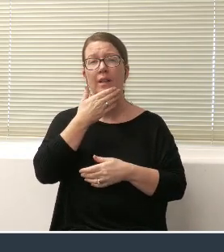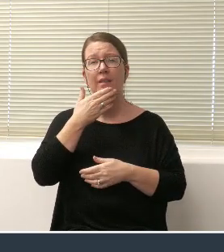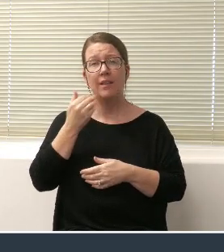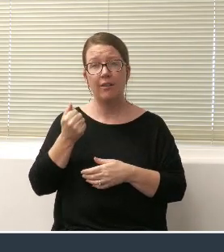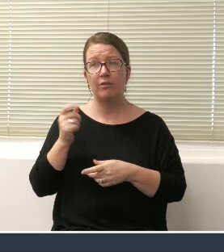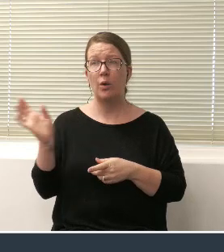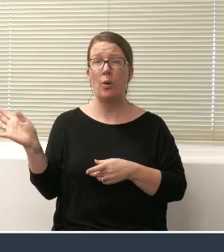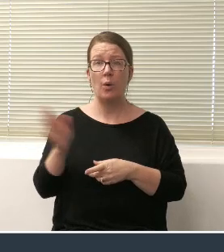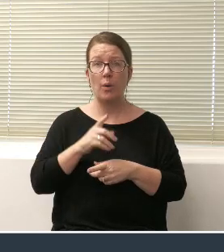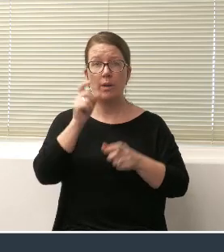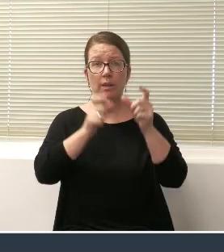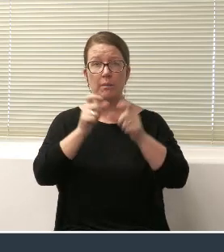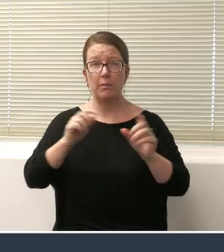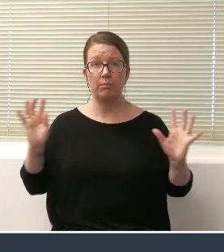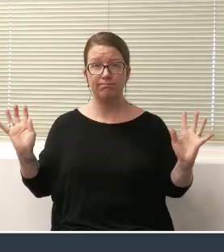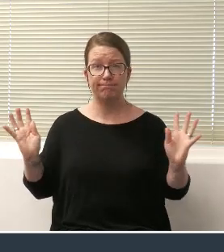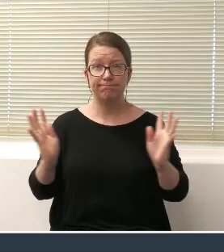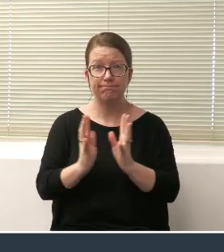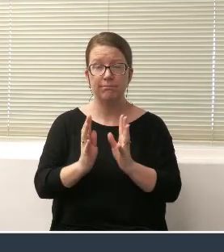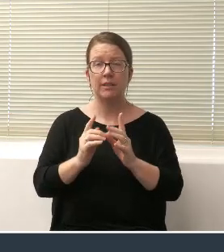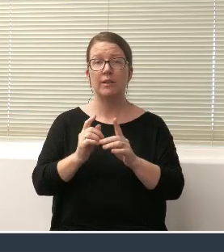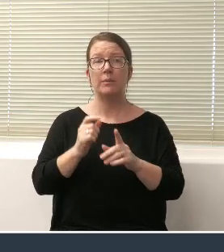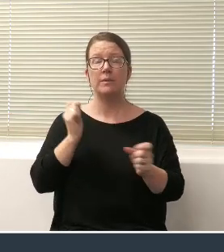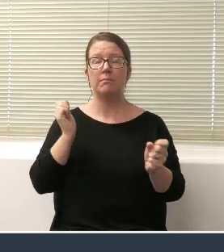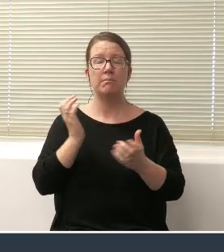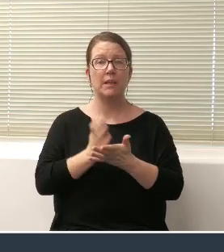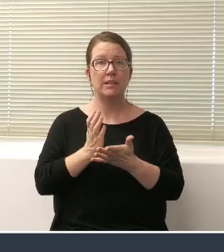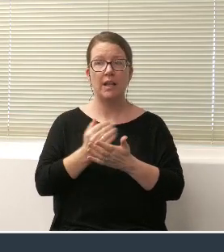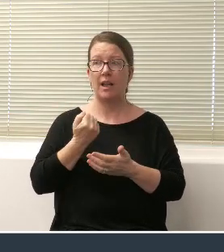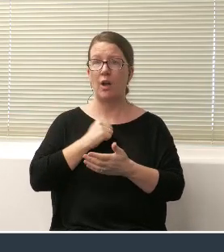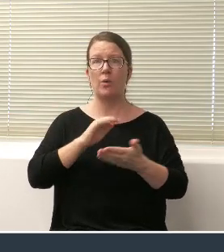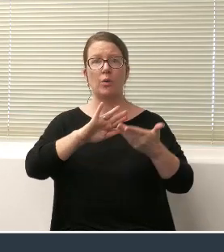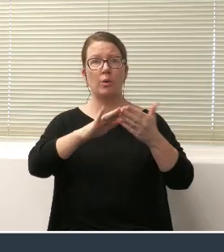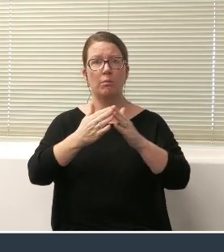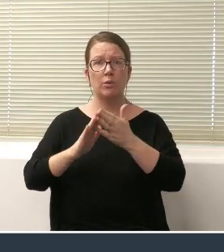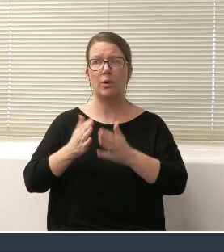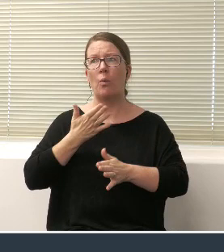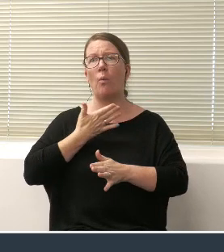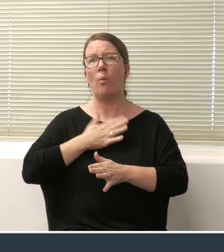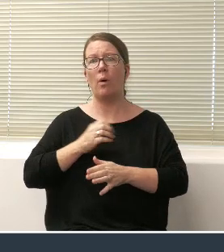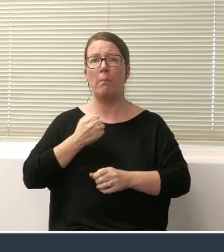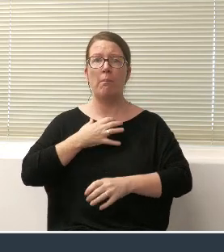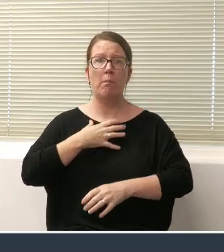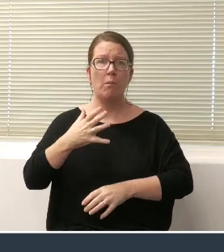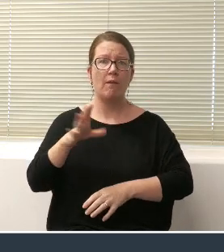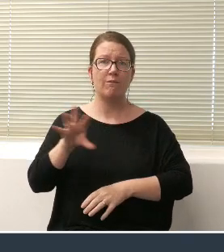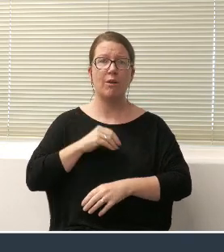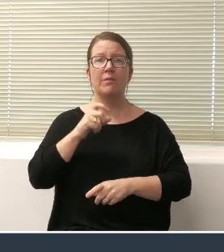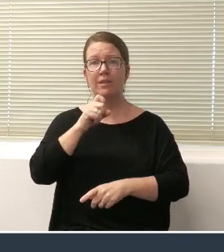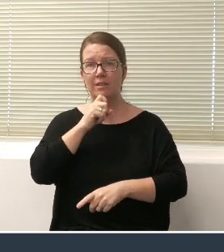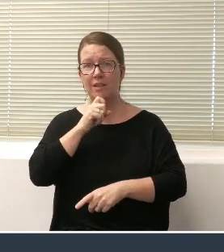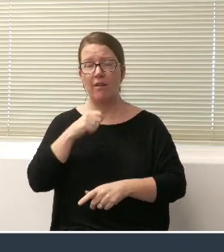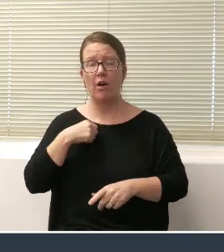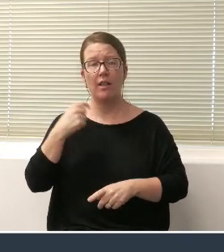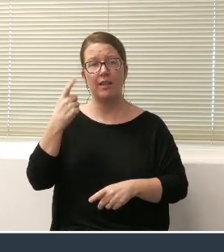our people all together to see those great things, especially as our community demand more of us also and more of our staff. So I think